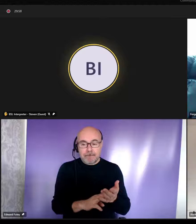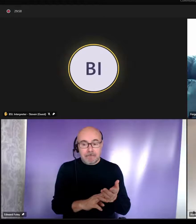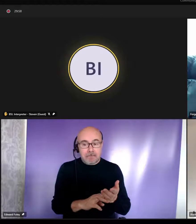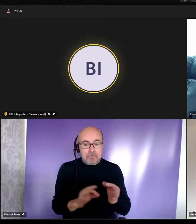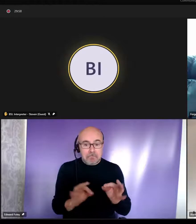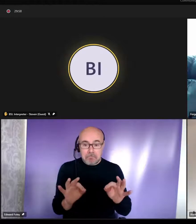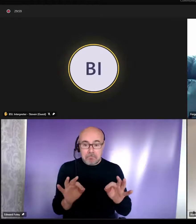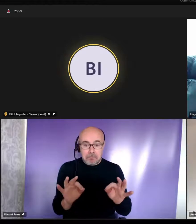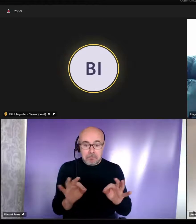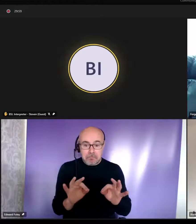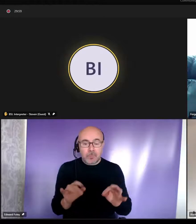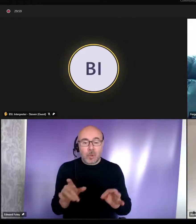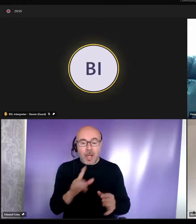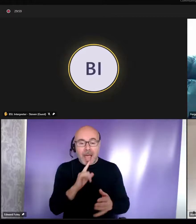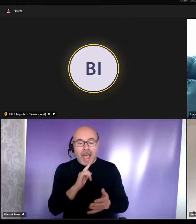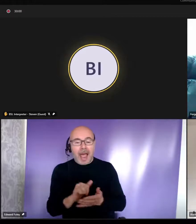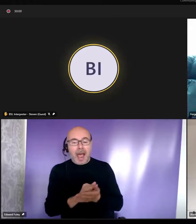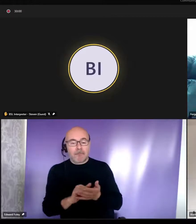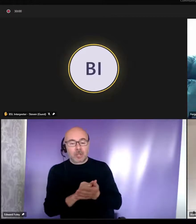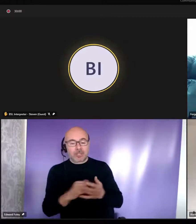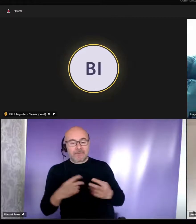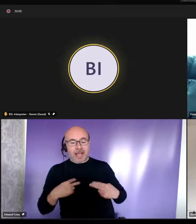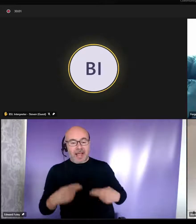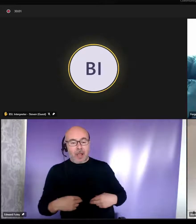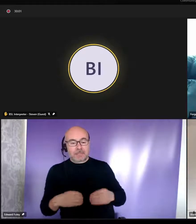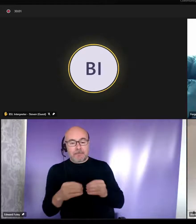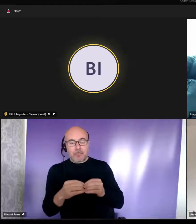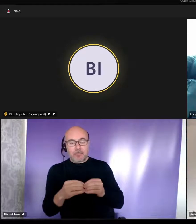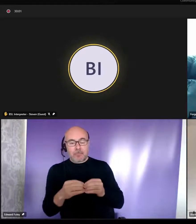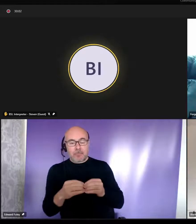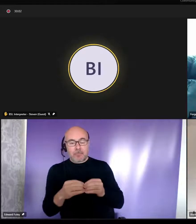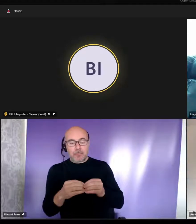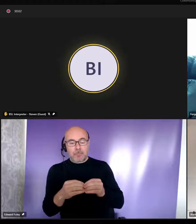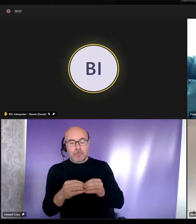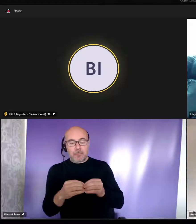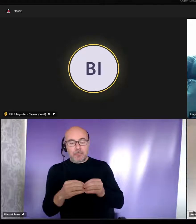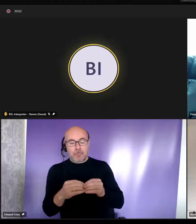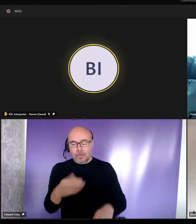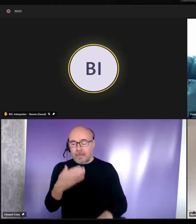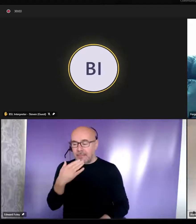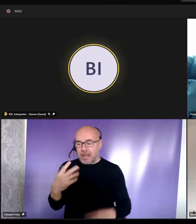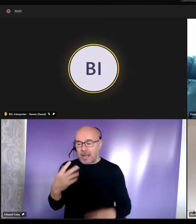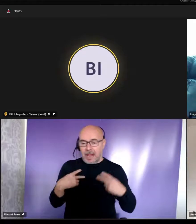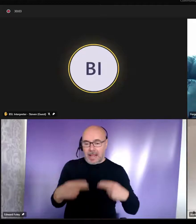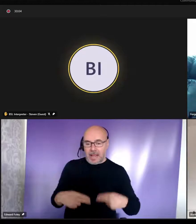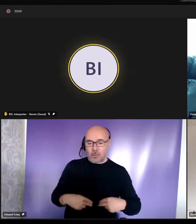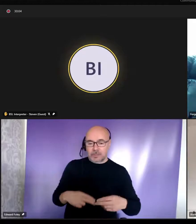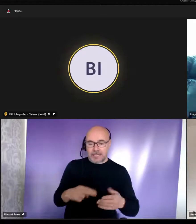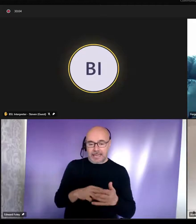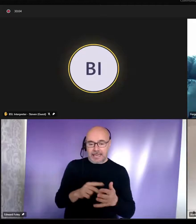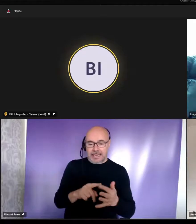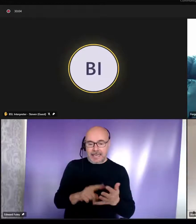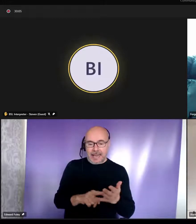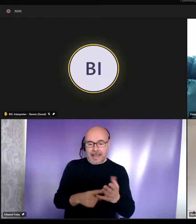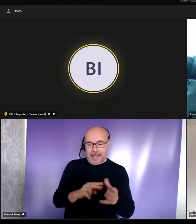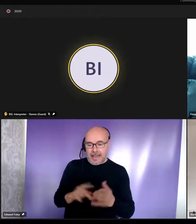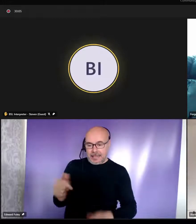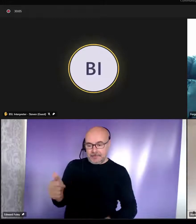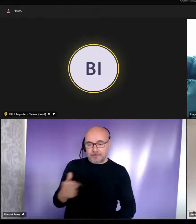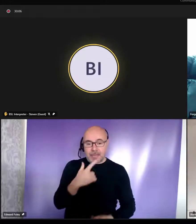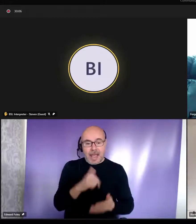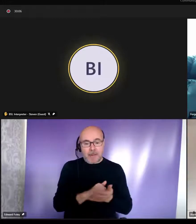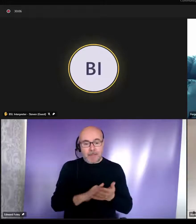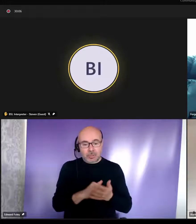No. Apologies for Councillor LeBlanc. She's unable to attend. Thank you, Councillor Nellon. I have apologies from